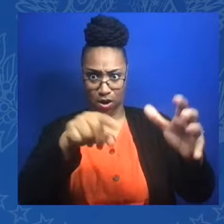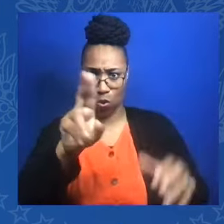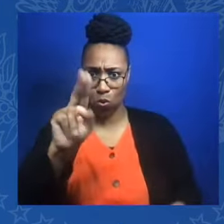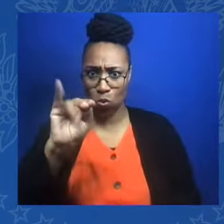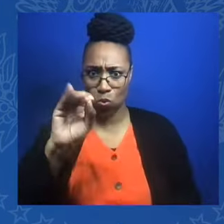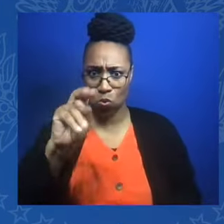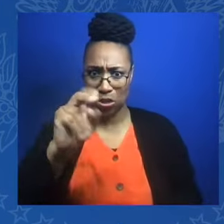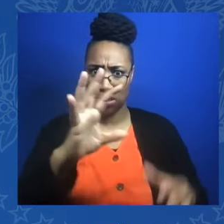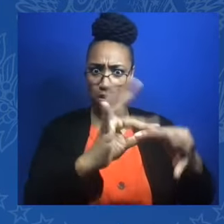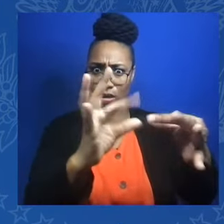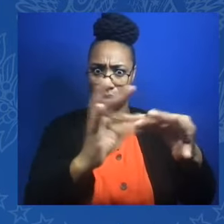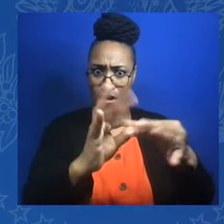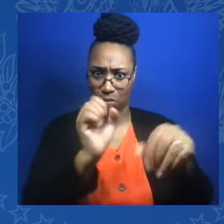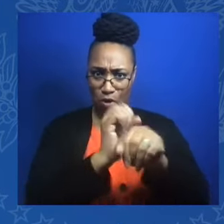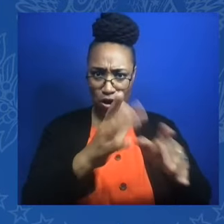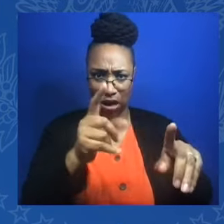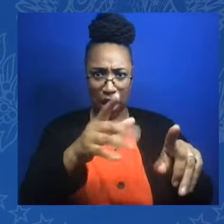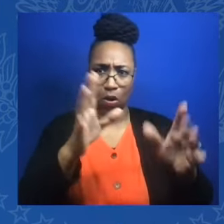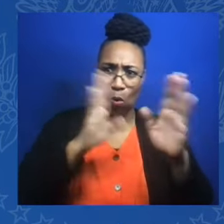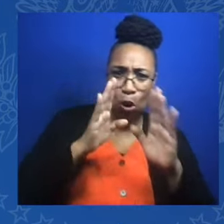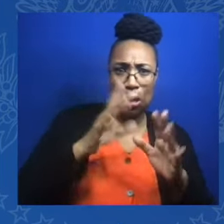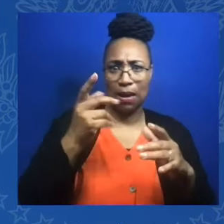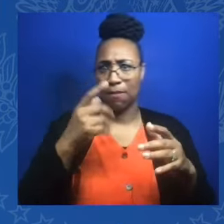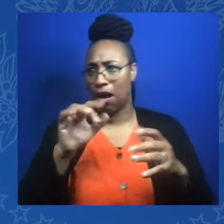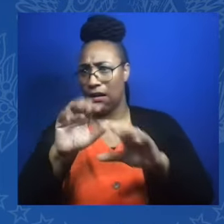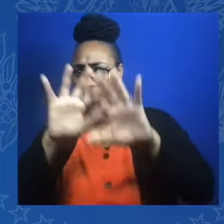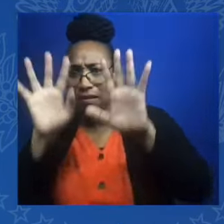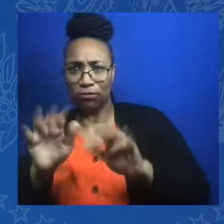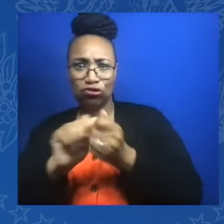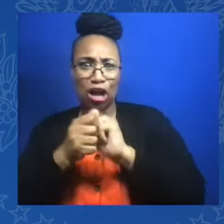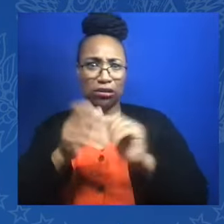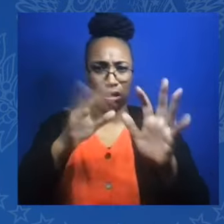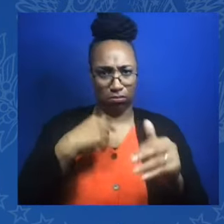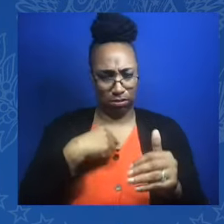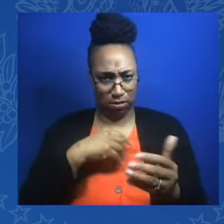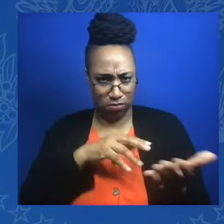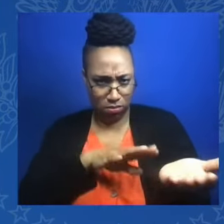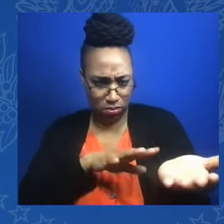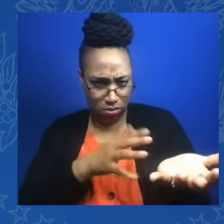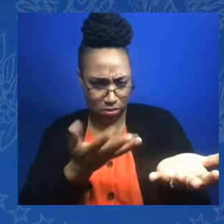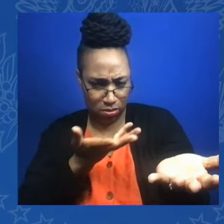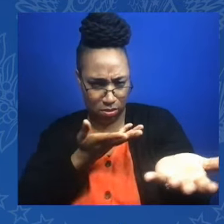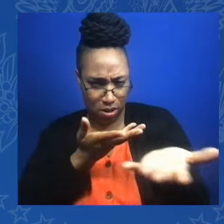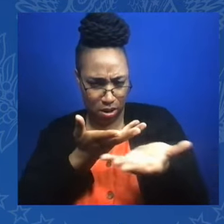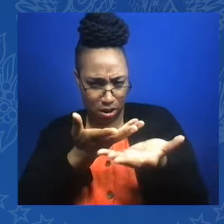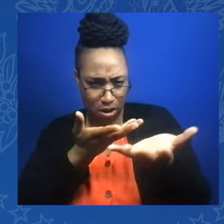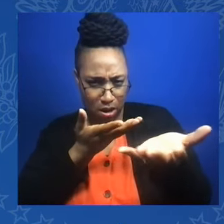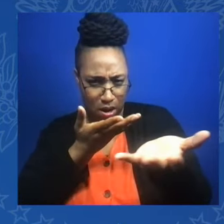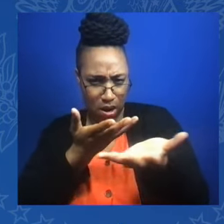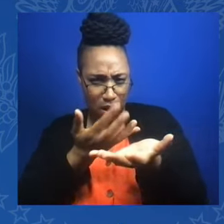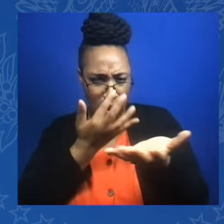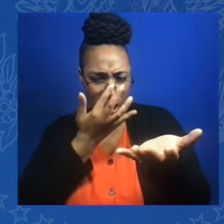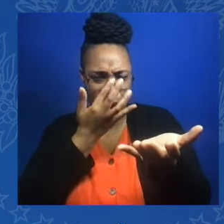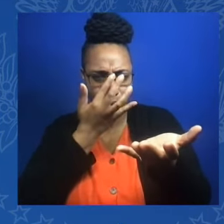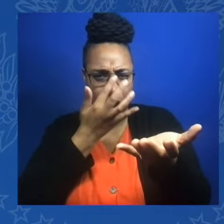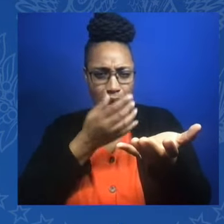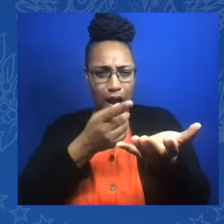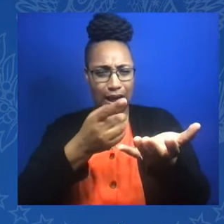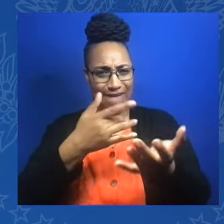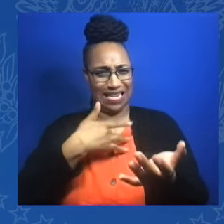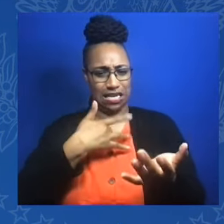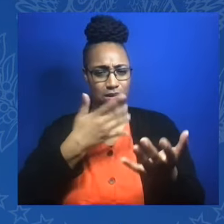guess what? Every single solitary initiative required to deal with the environment creates